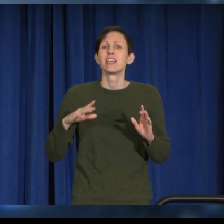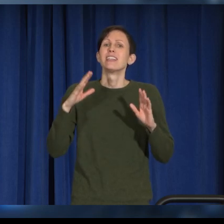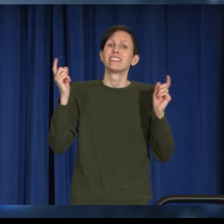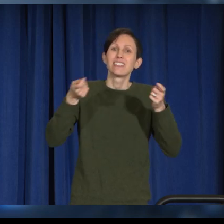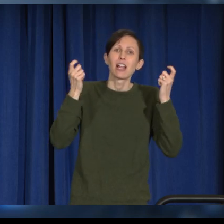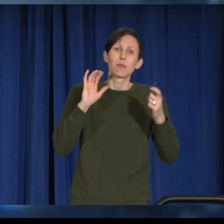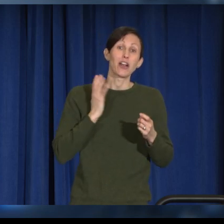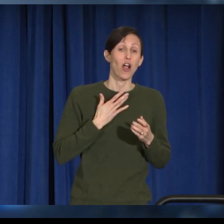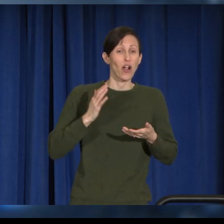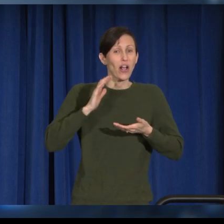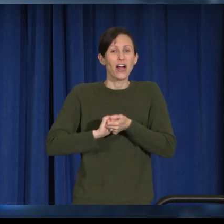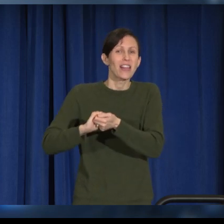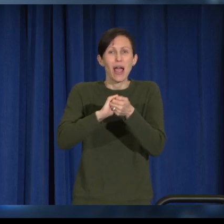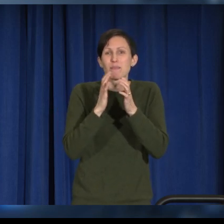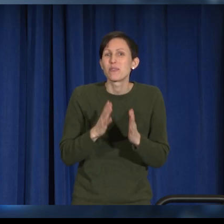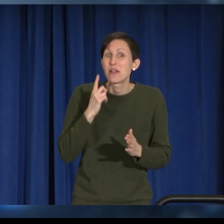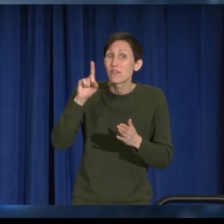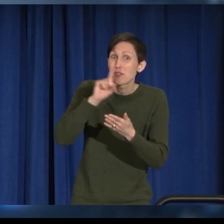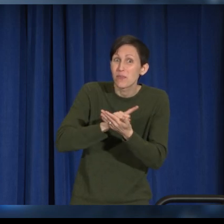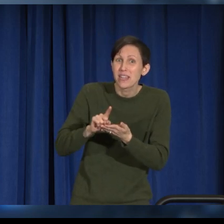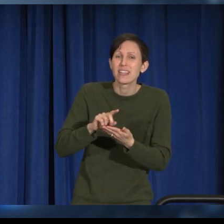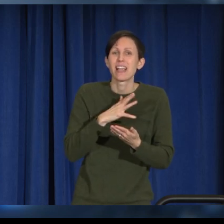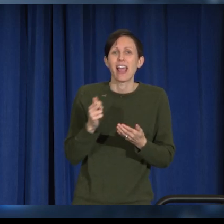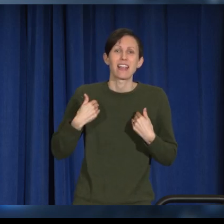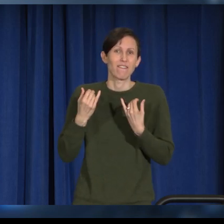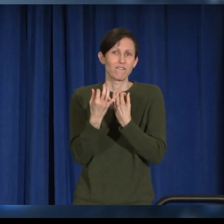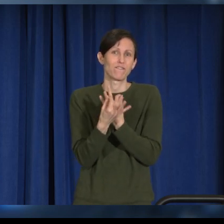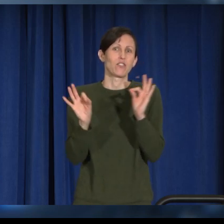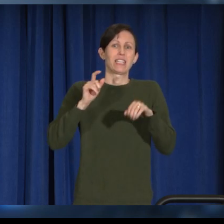and have some time for free play with our teammates.